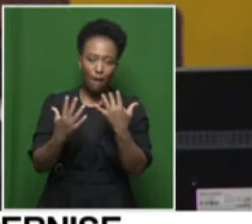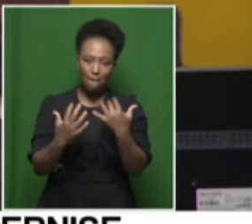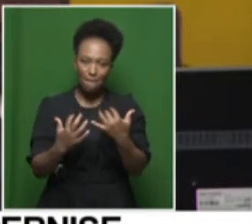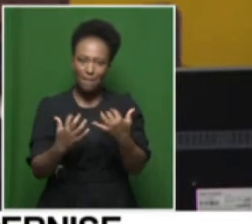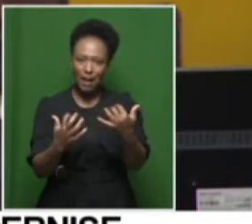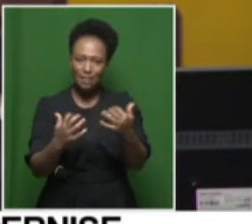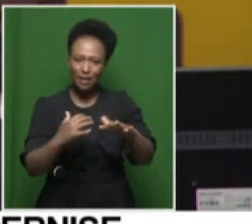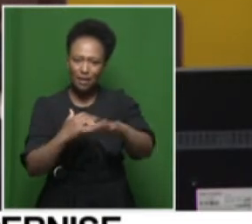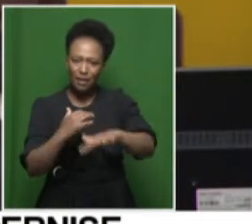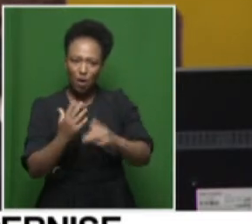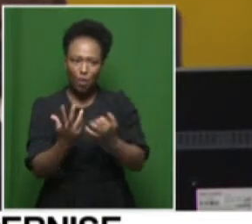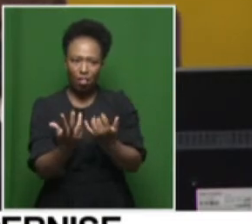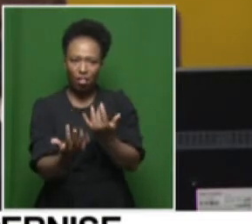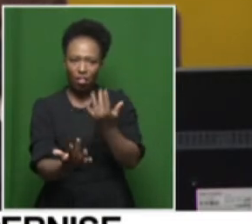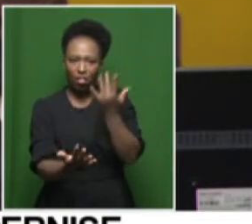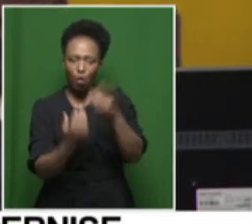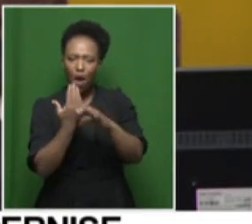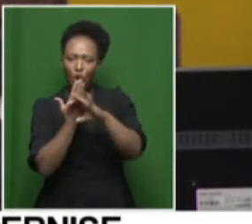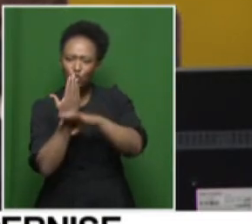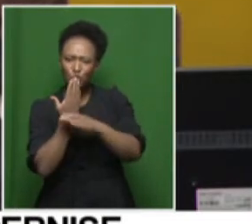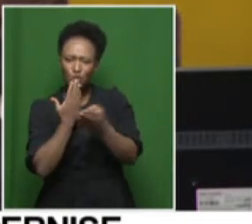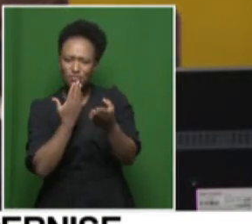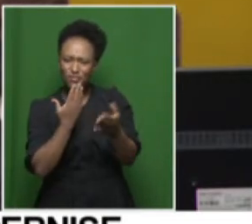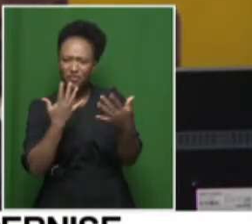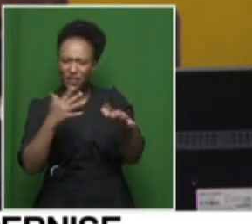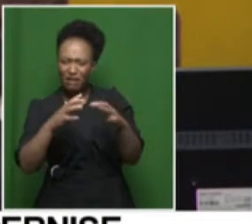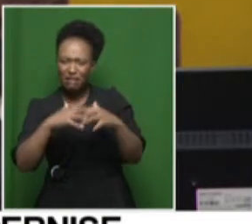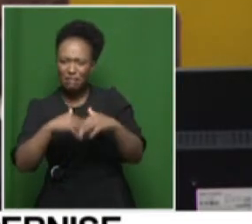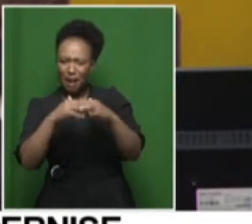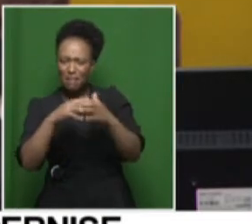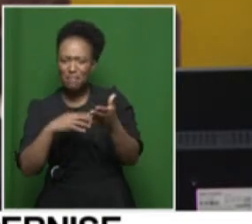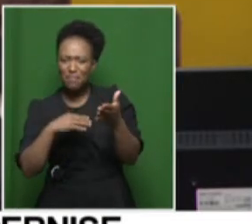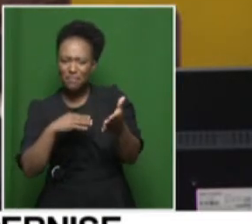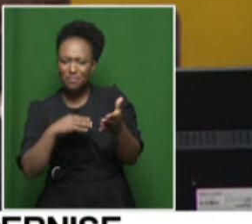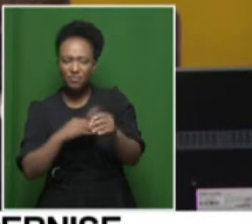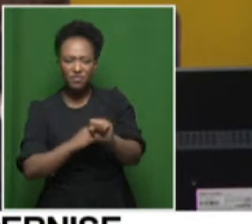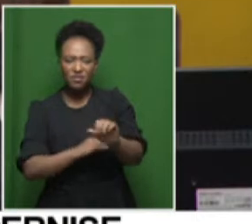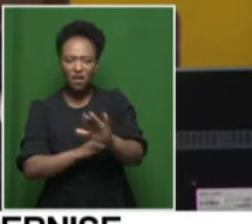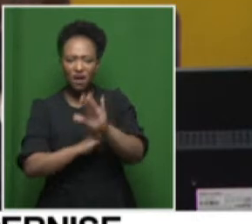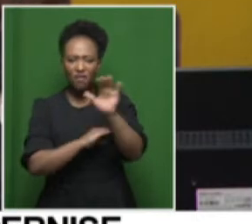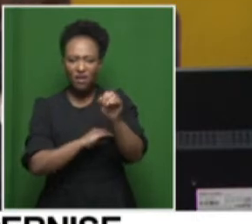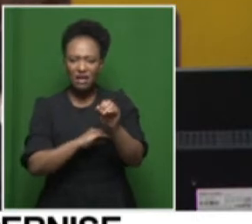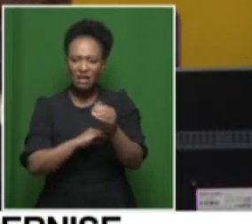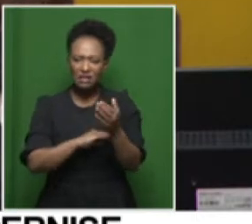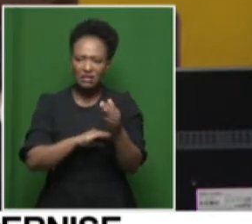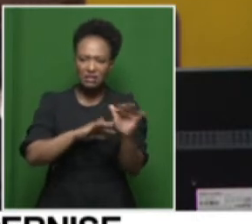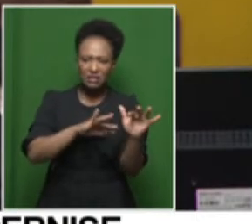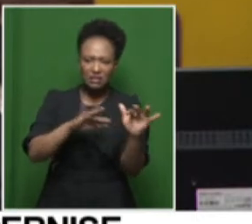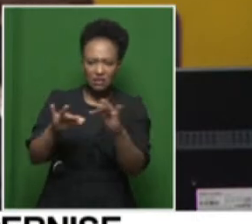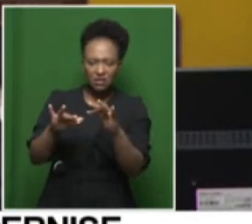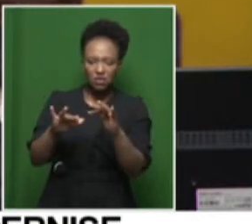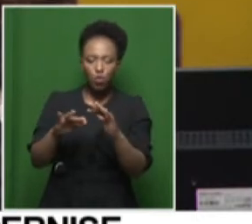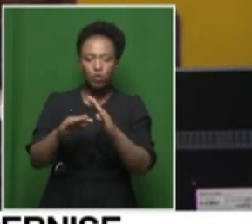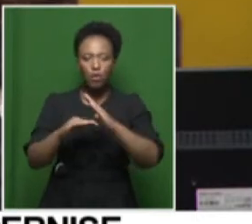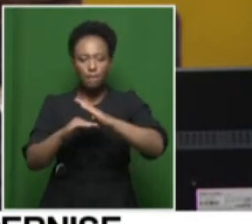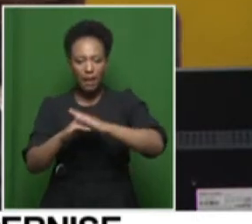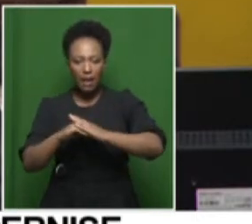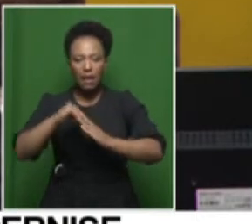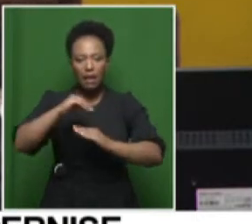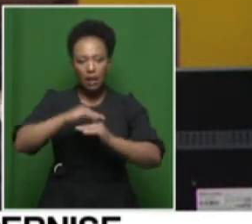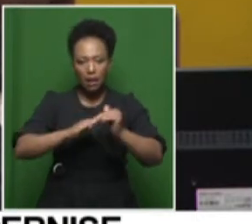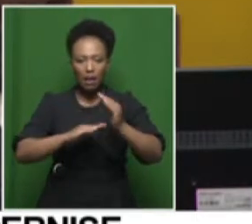born. I'm gratified to learn of the enthusiasm of South Africans who want to be part of rebuilding